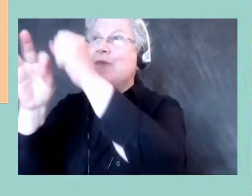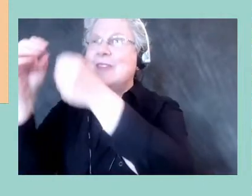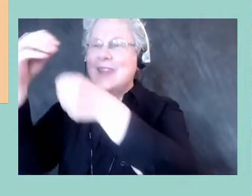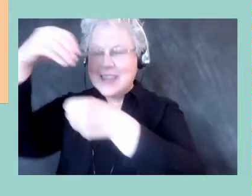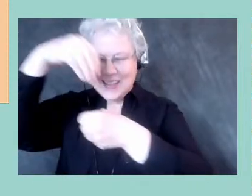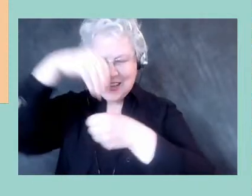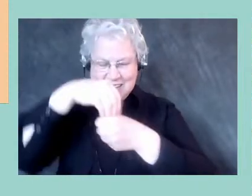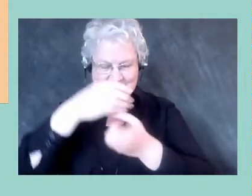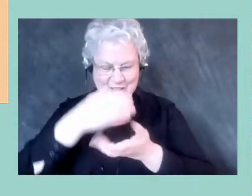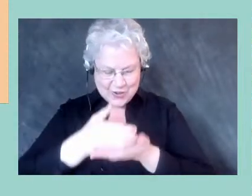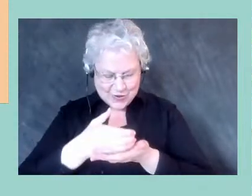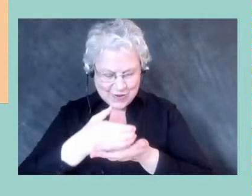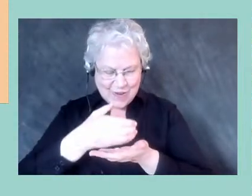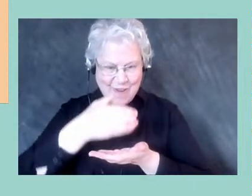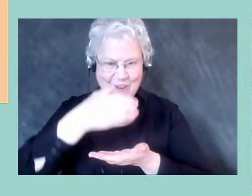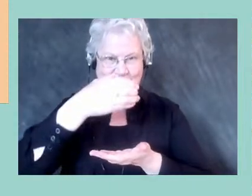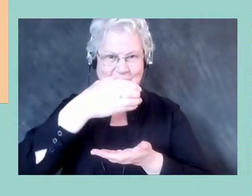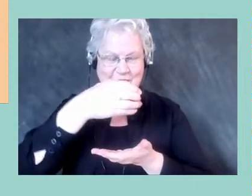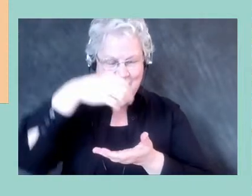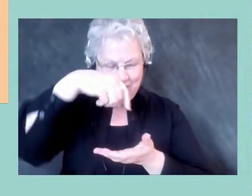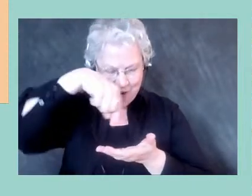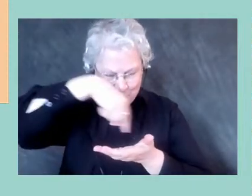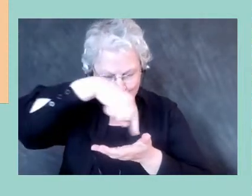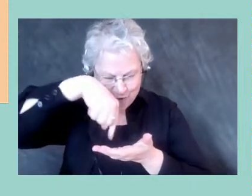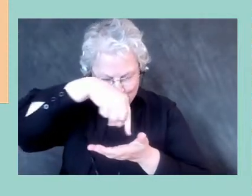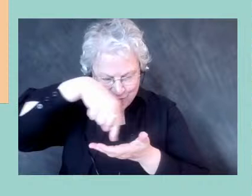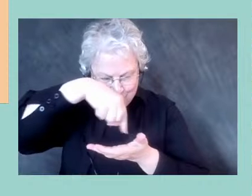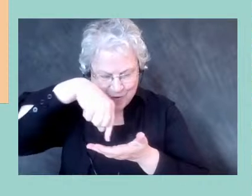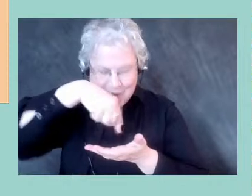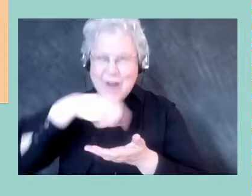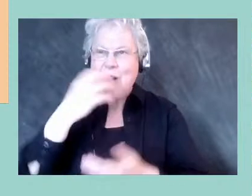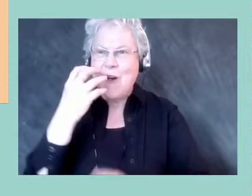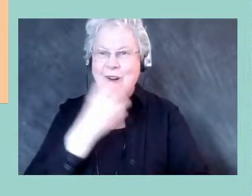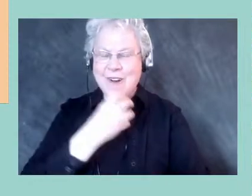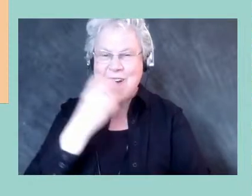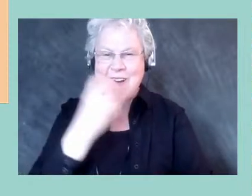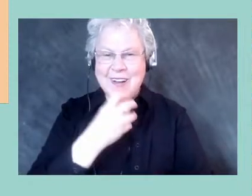dragonfly inside a jar.